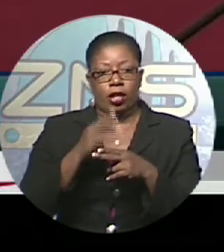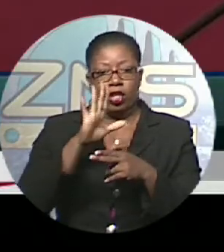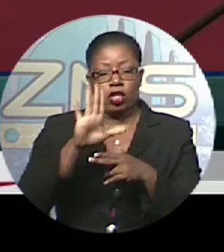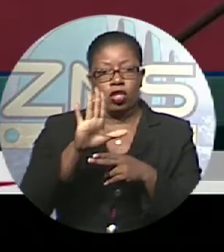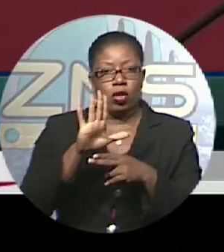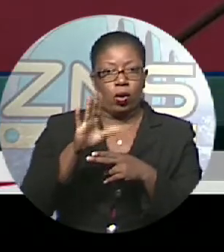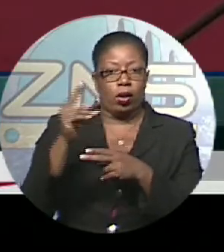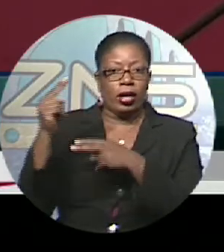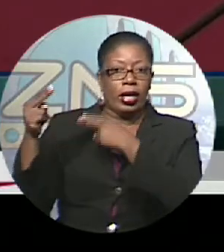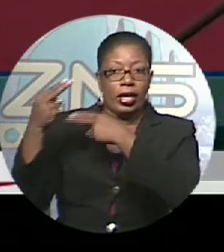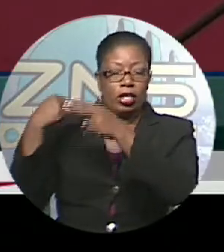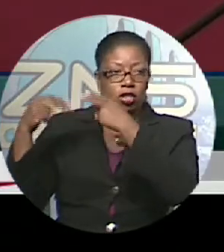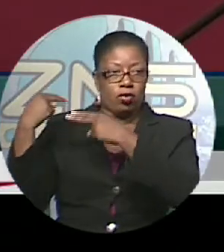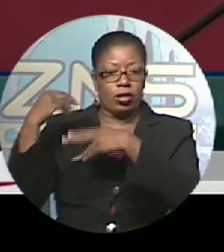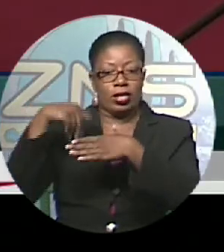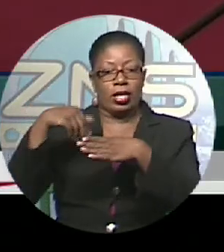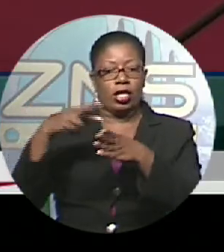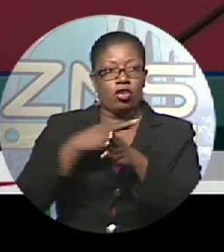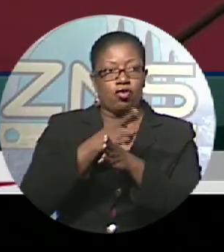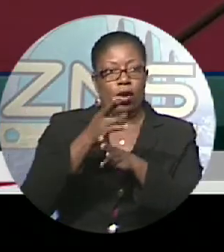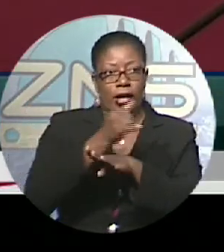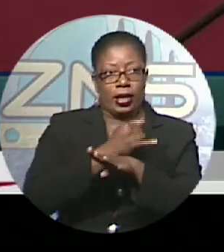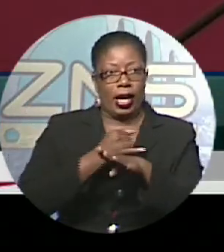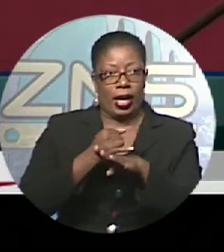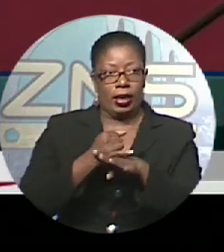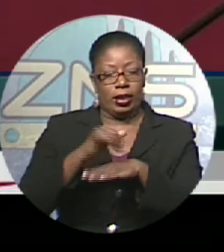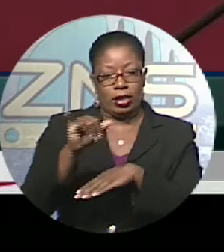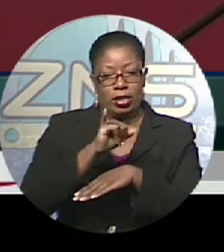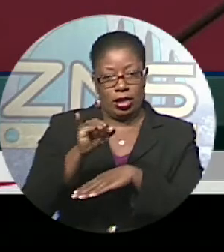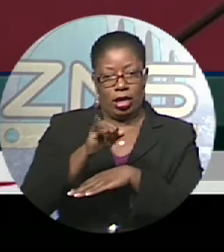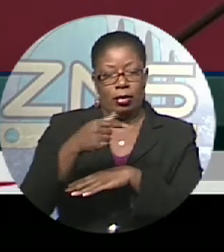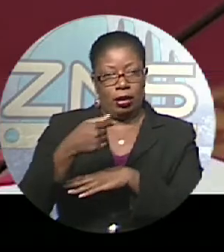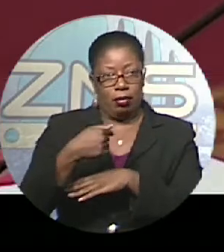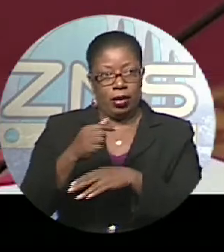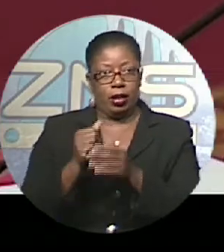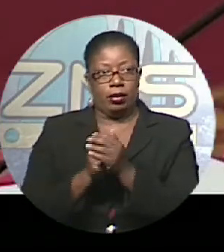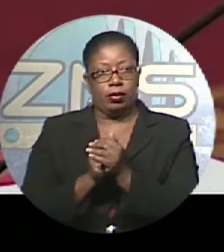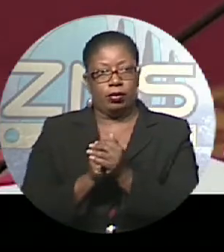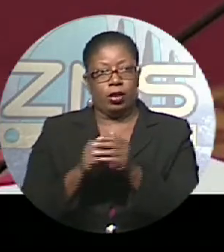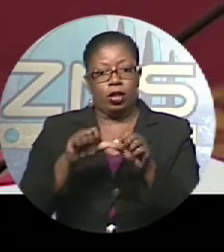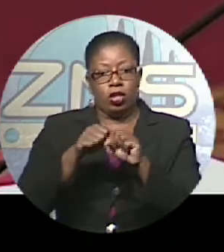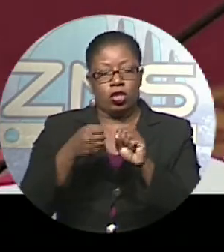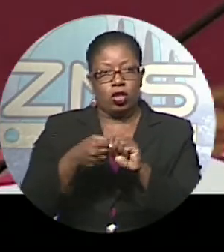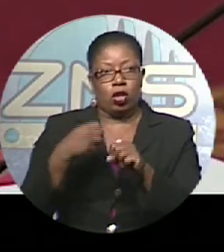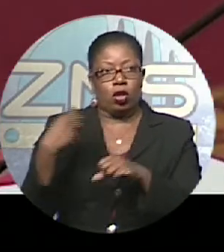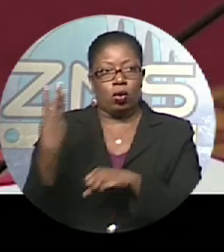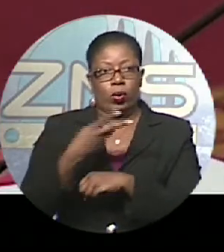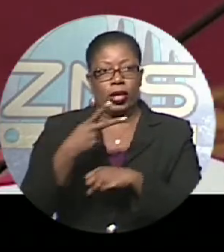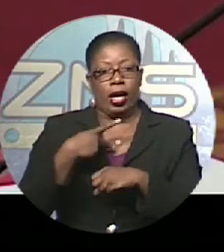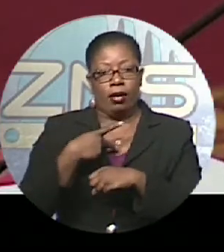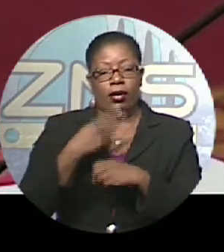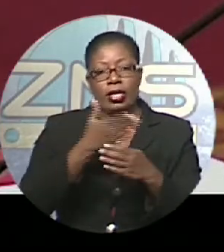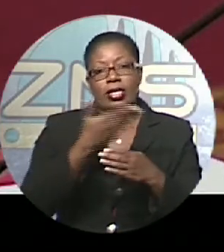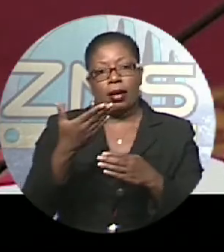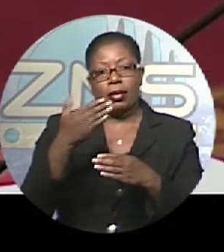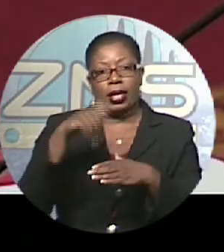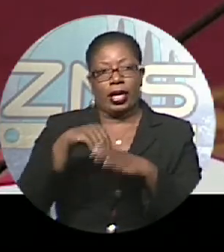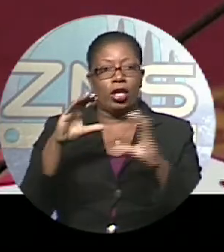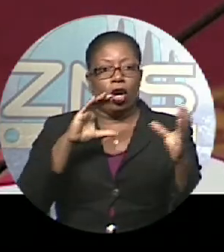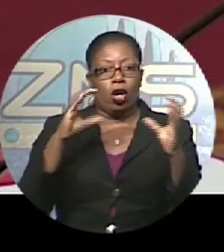in Ragged Island, where mine also are, and so we do have something